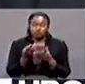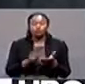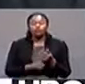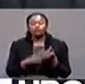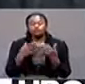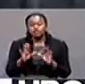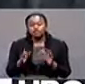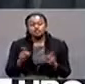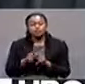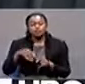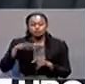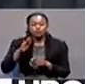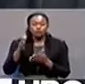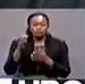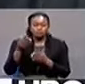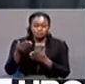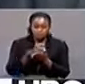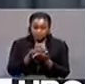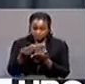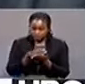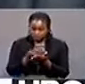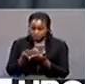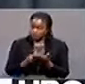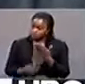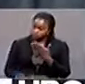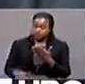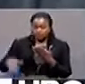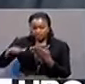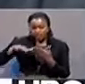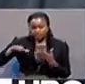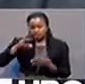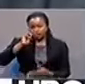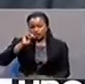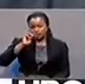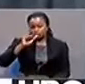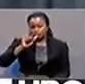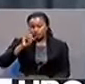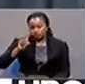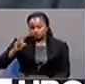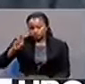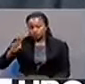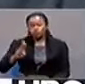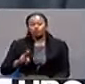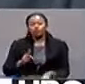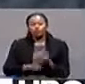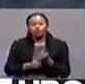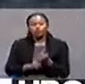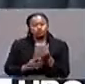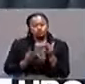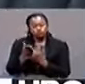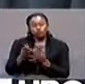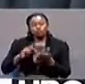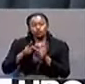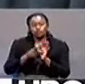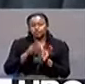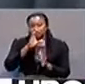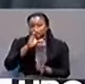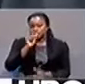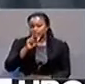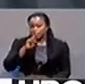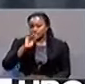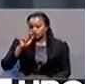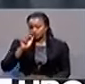of the bananas being consumed now in Madu were got through Caritas. I extend sympathy to